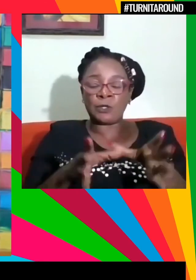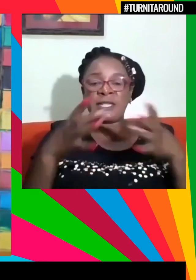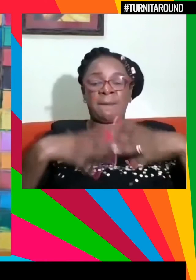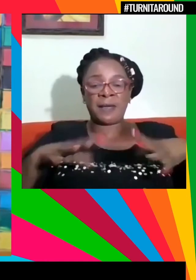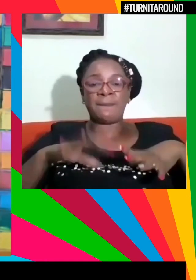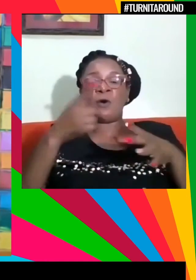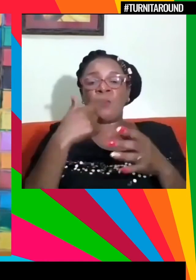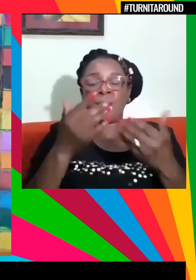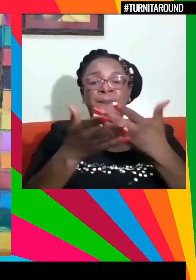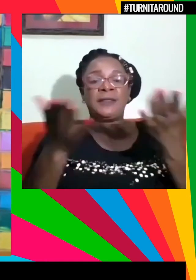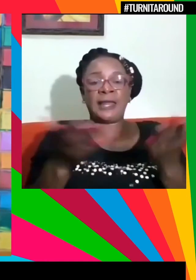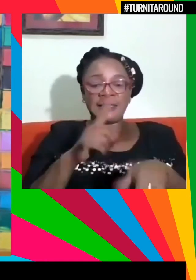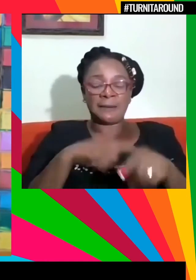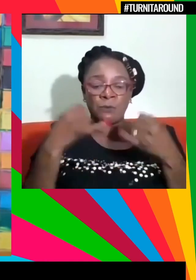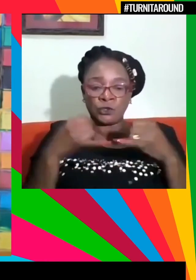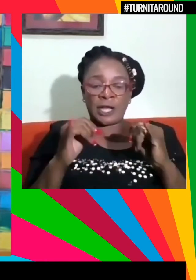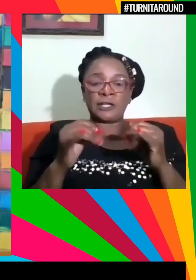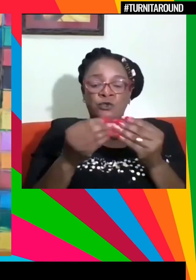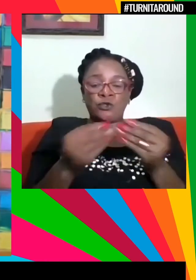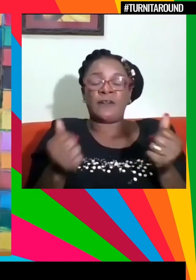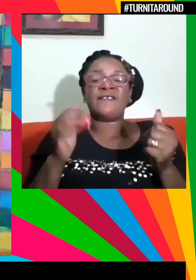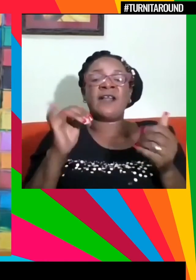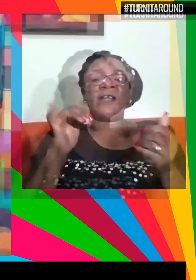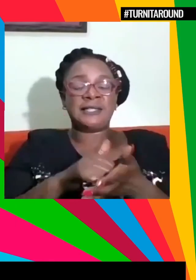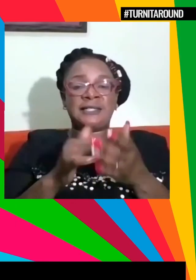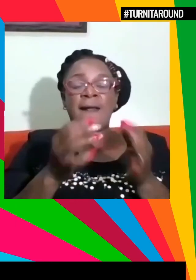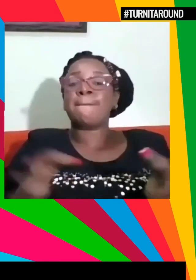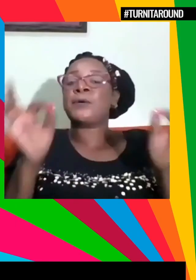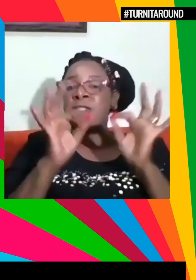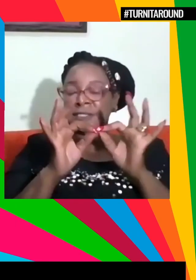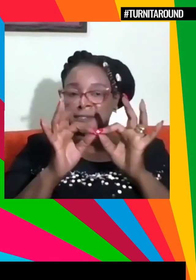what you're trying to solve, I think that's really key. Absolutely.